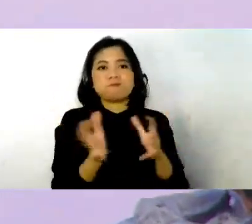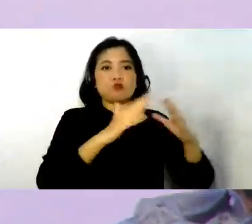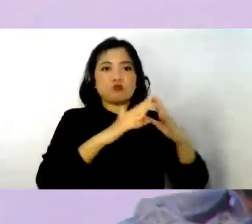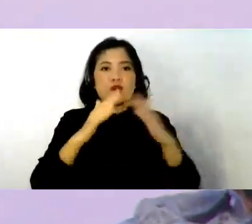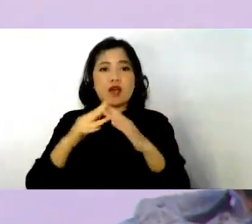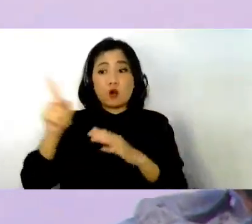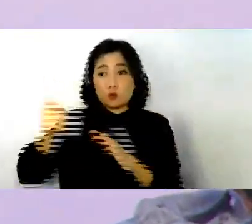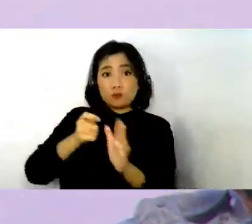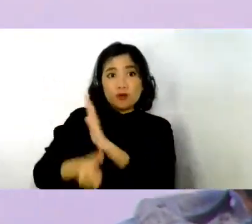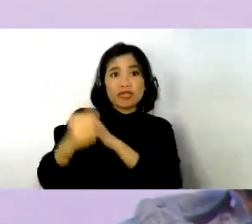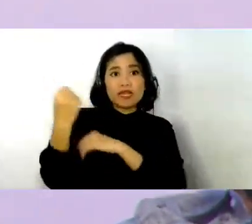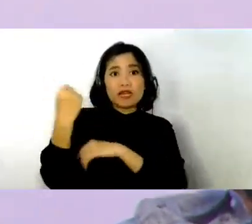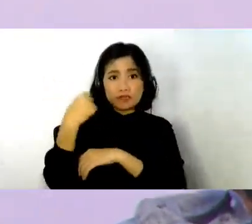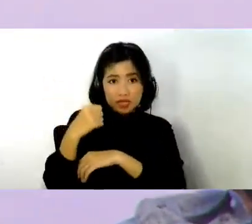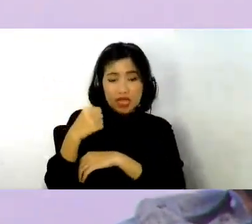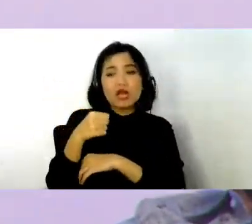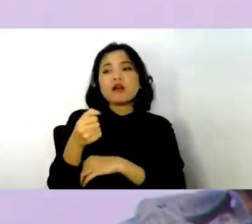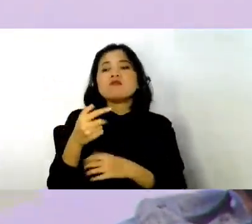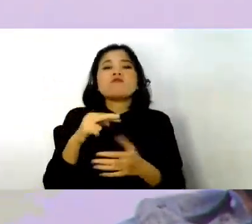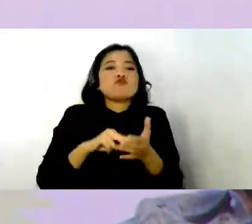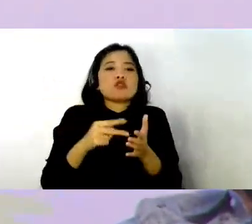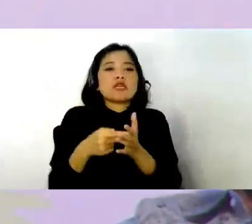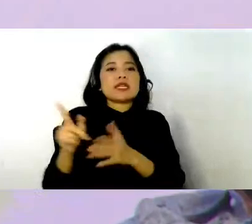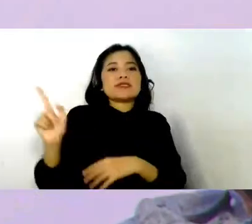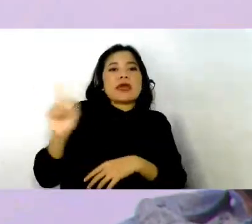from regions. And whenever they,